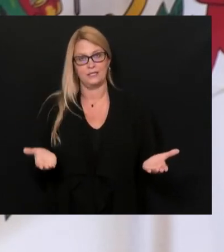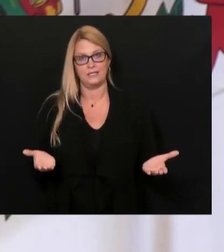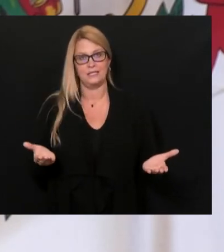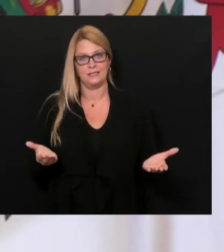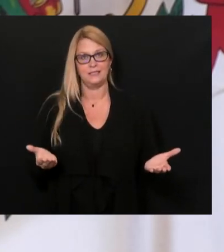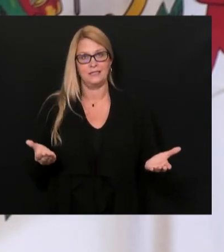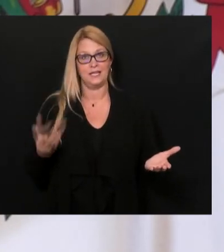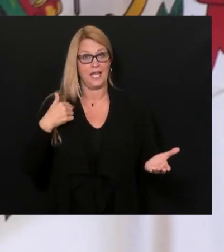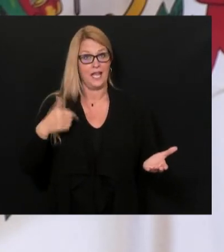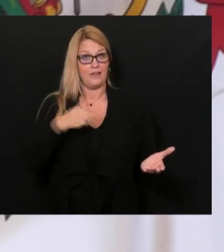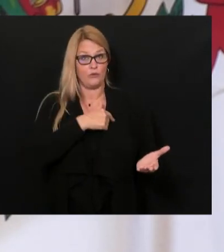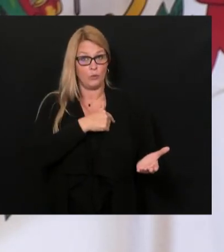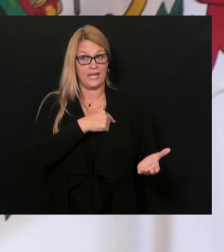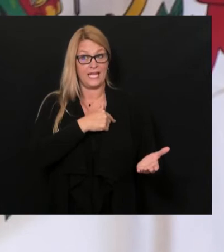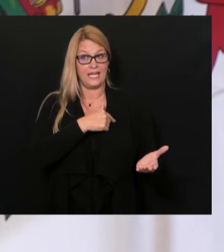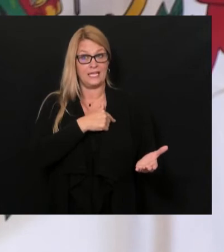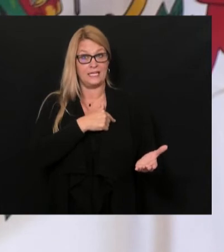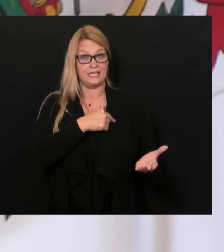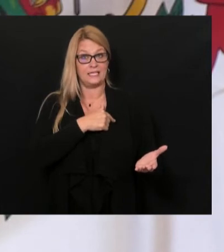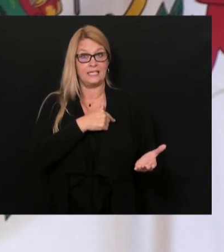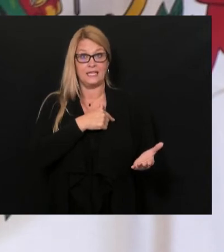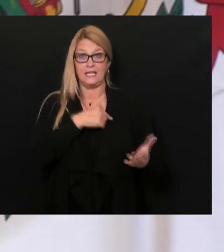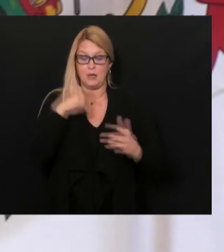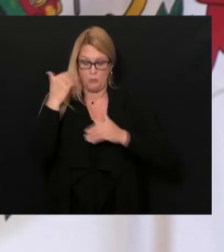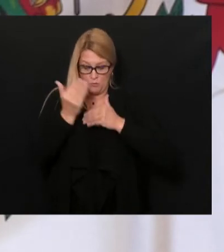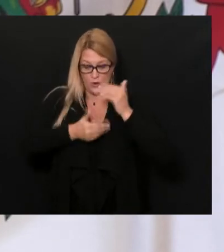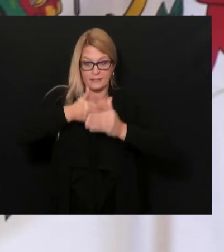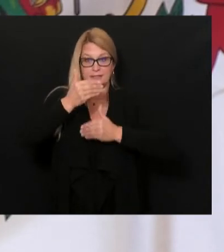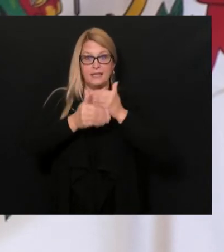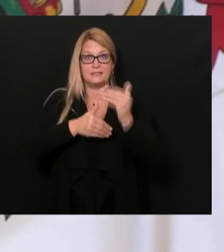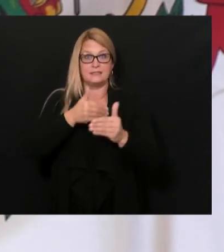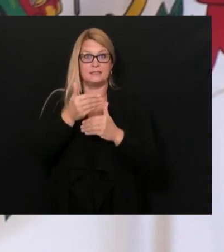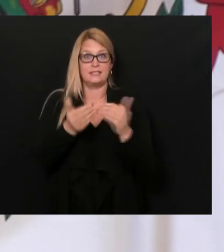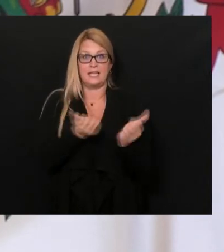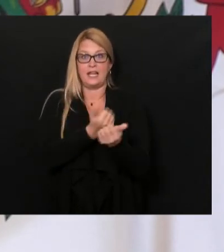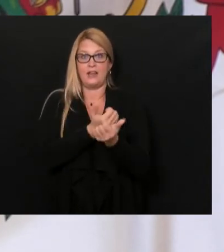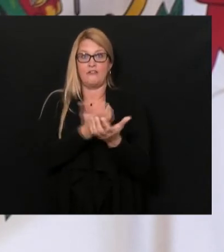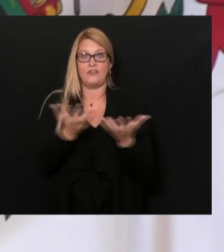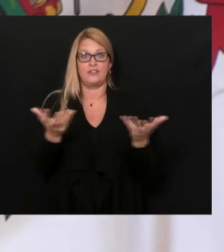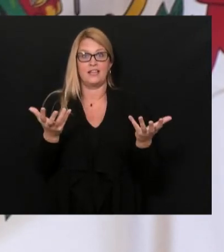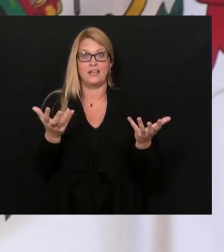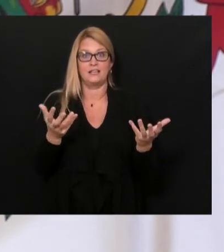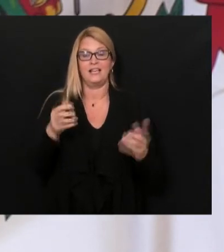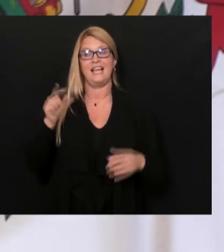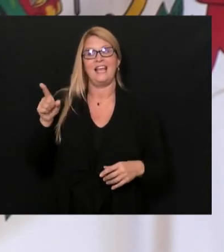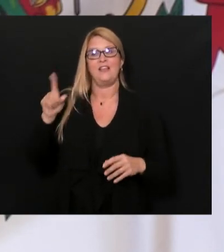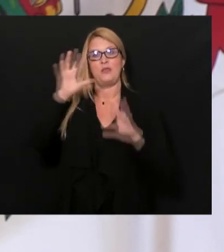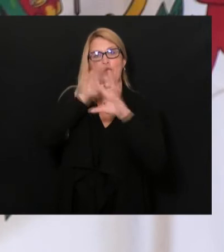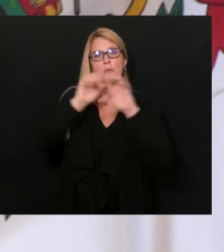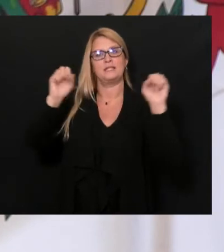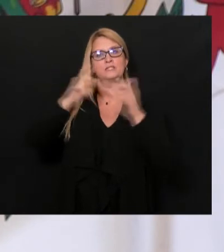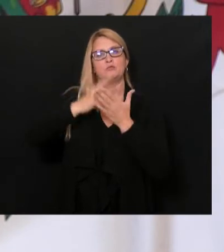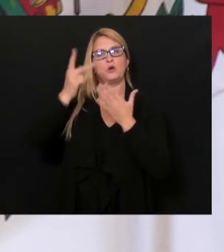we move, and we move with light speed, you know, the president's program is called warp